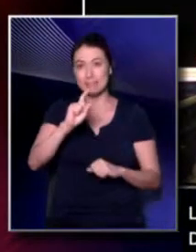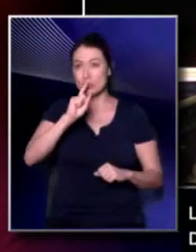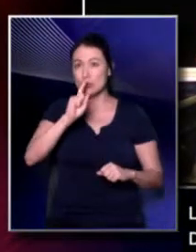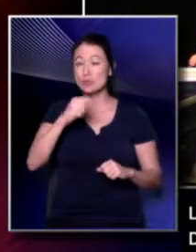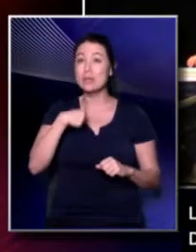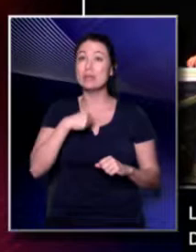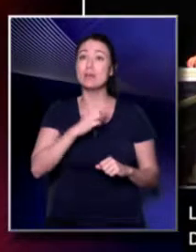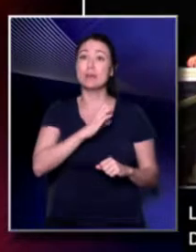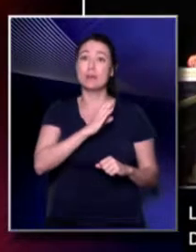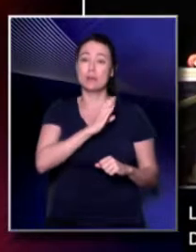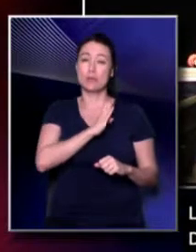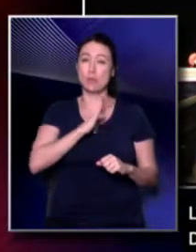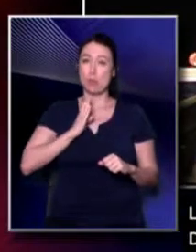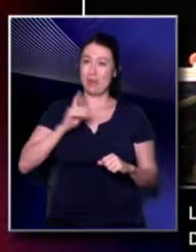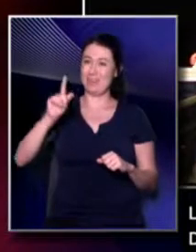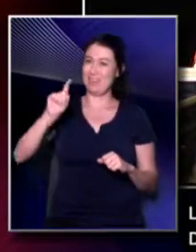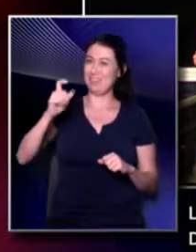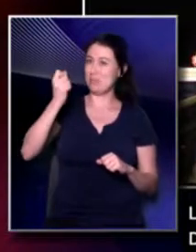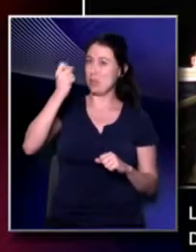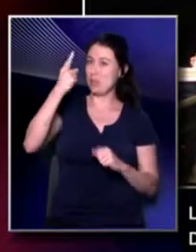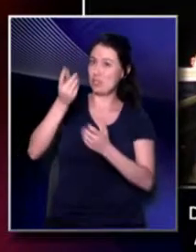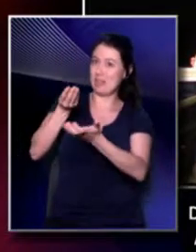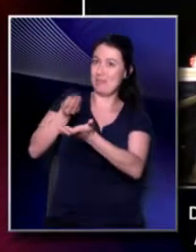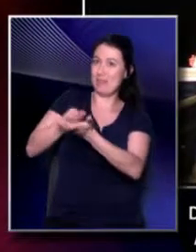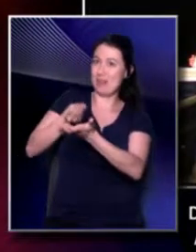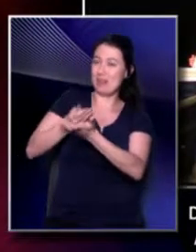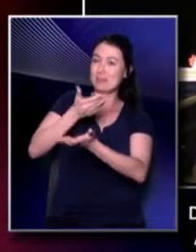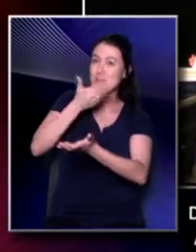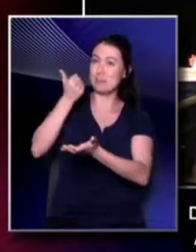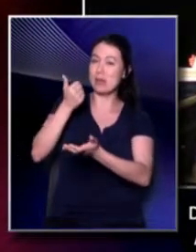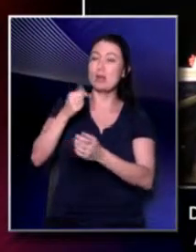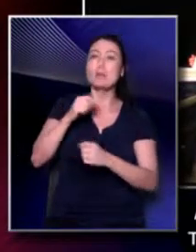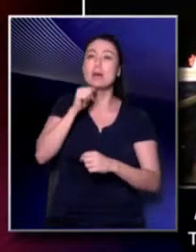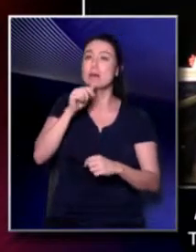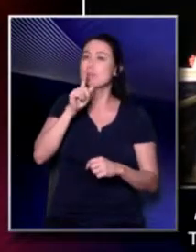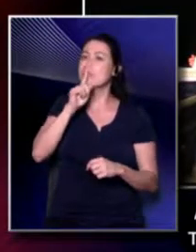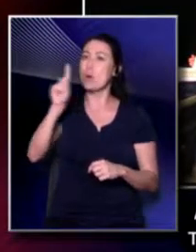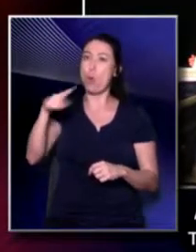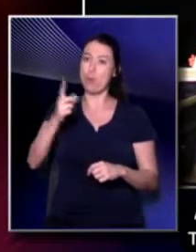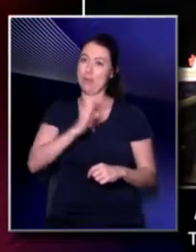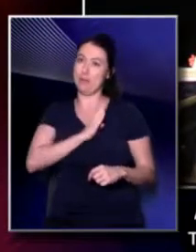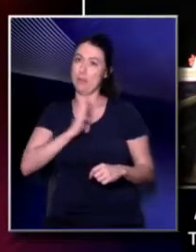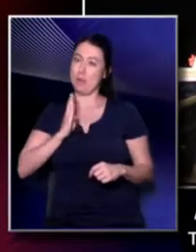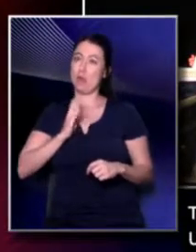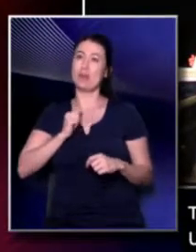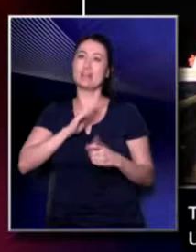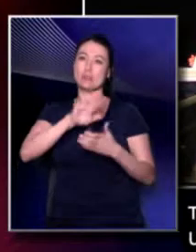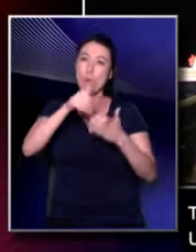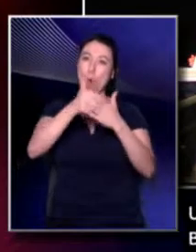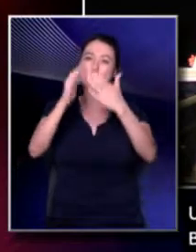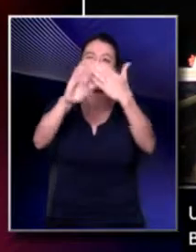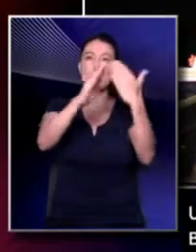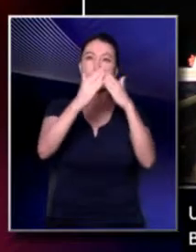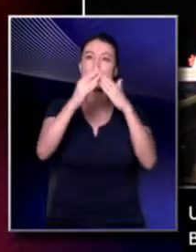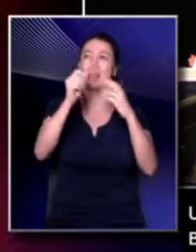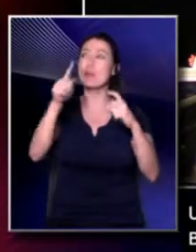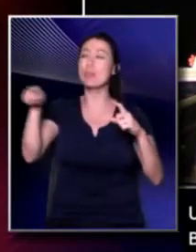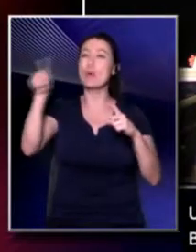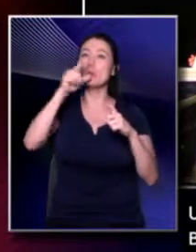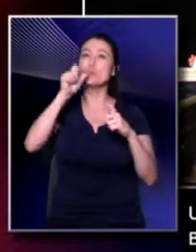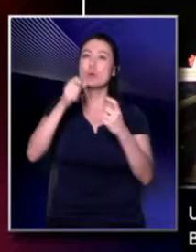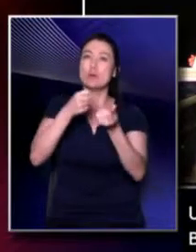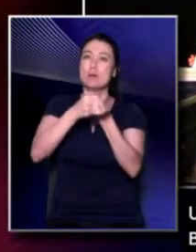that the board needs to understand the finances better, but it isn't just the board. It's the entire community and the stakeholders.